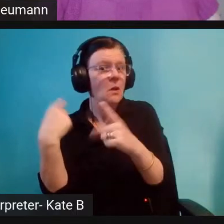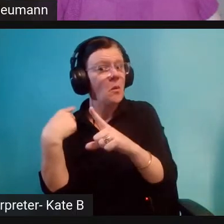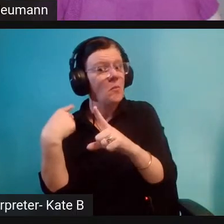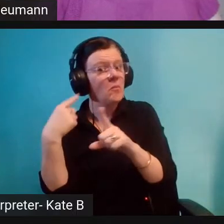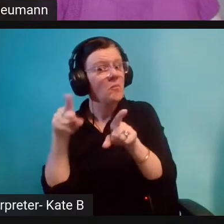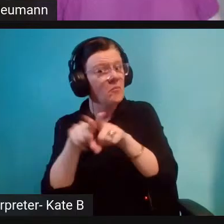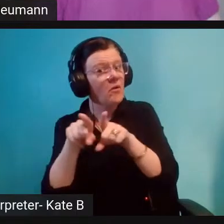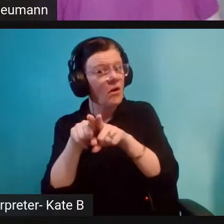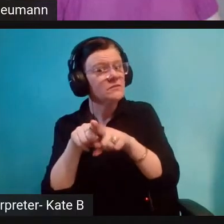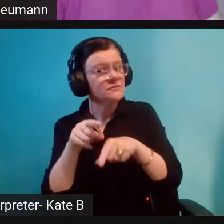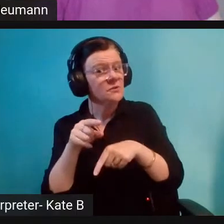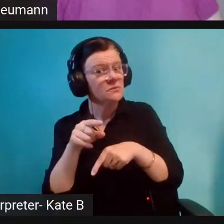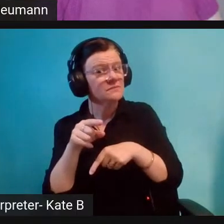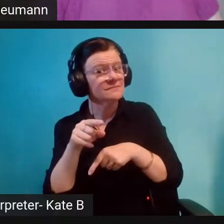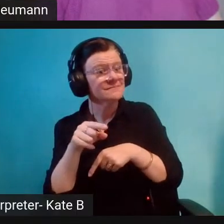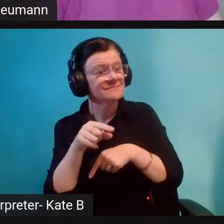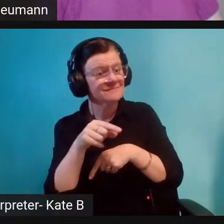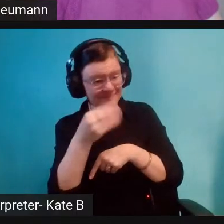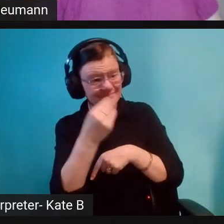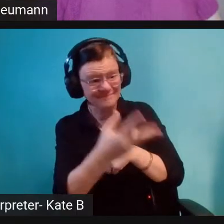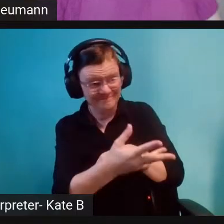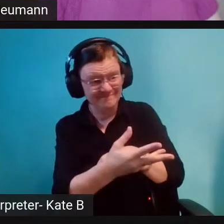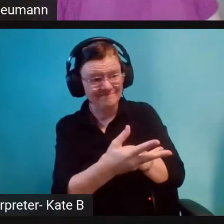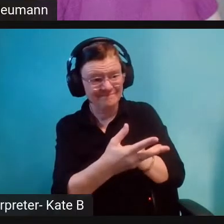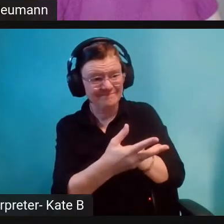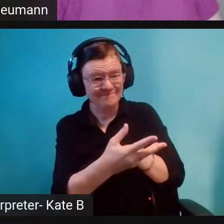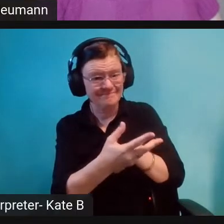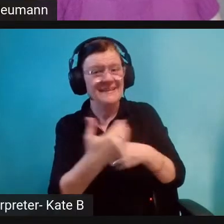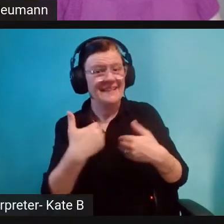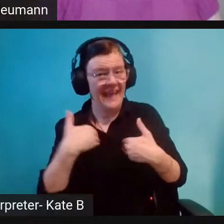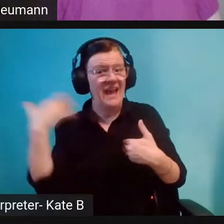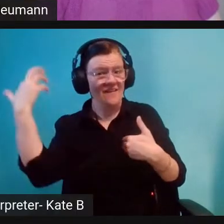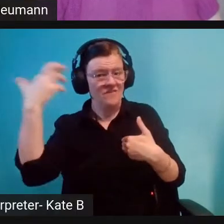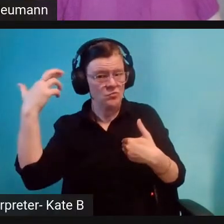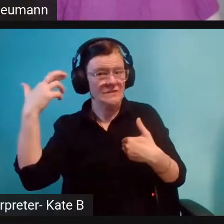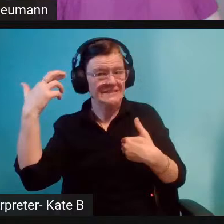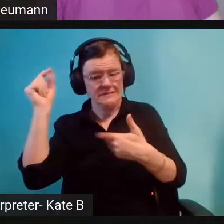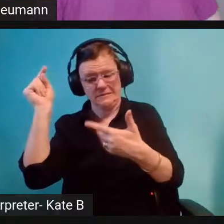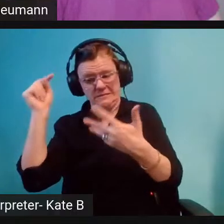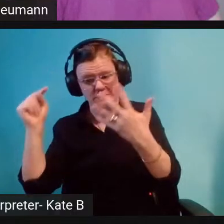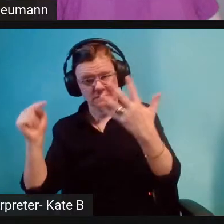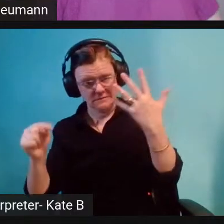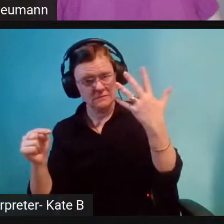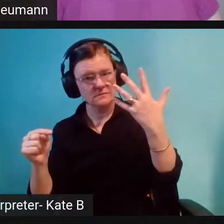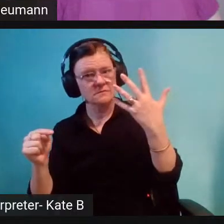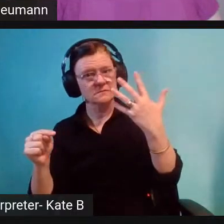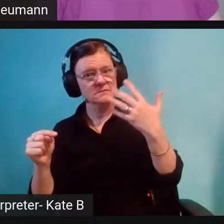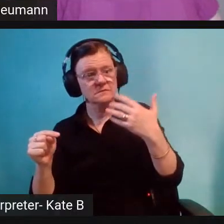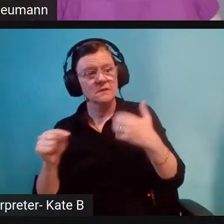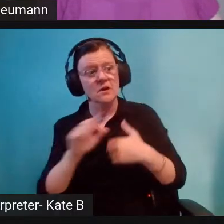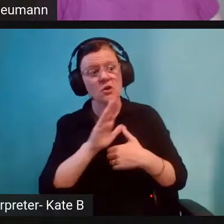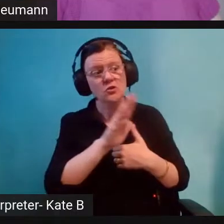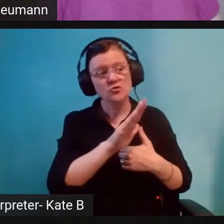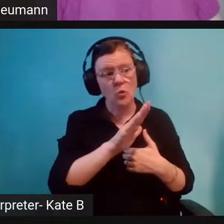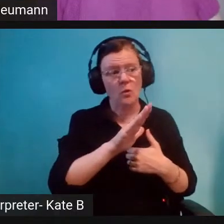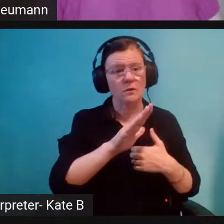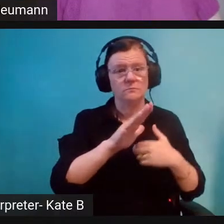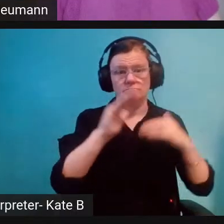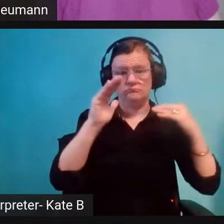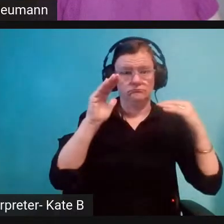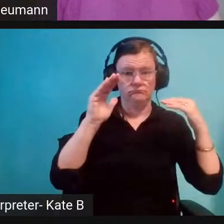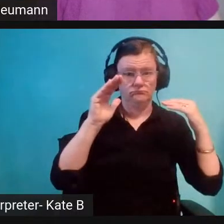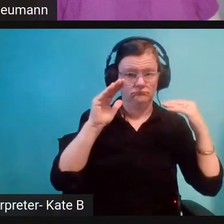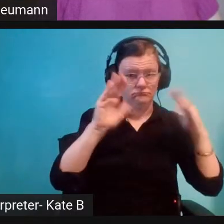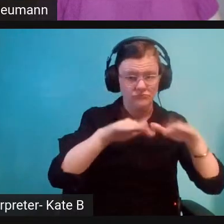able to see that there is a reason and that this will improve people's potential outcomes,